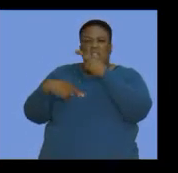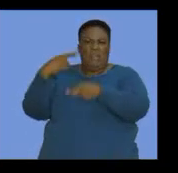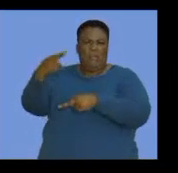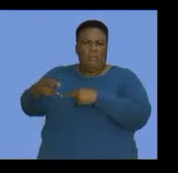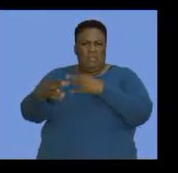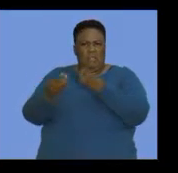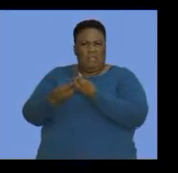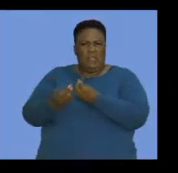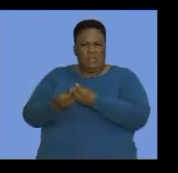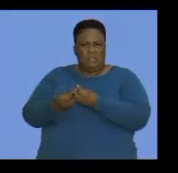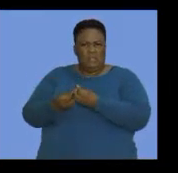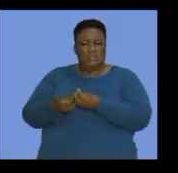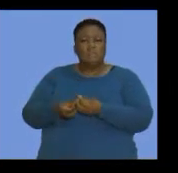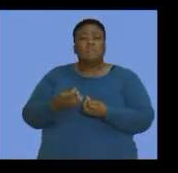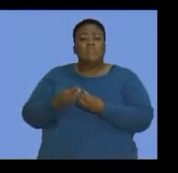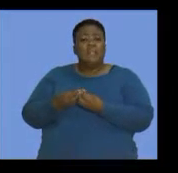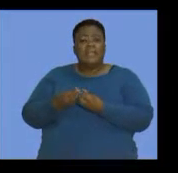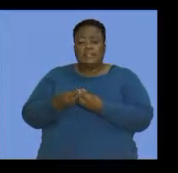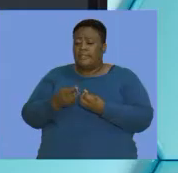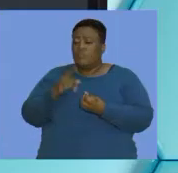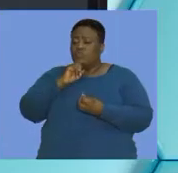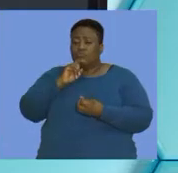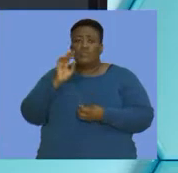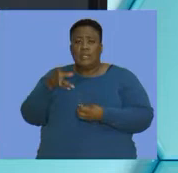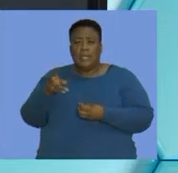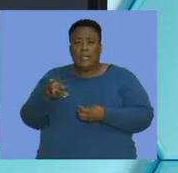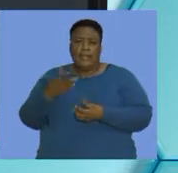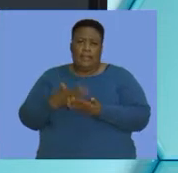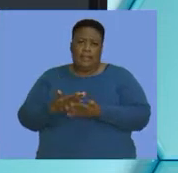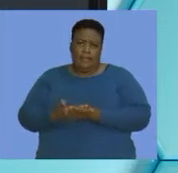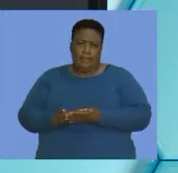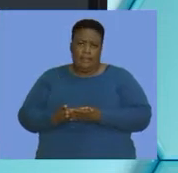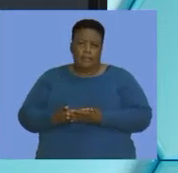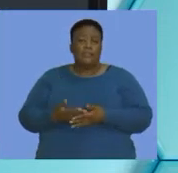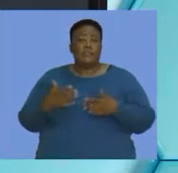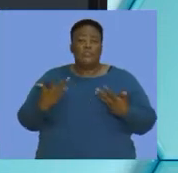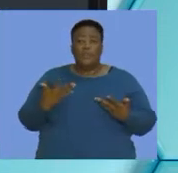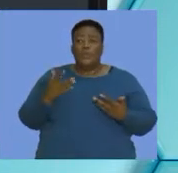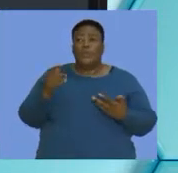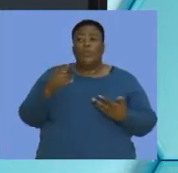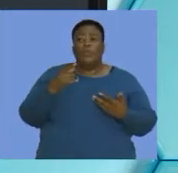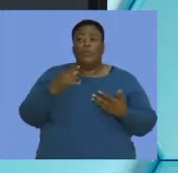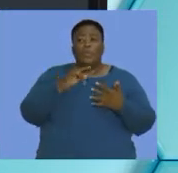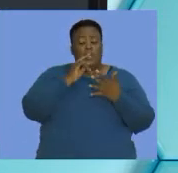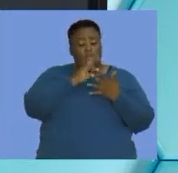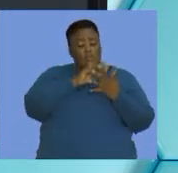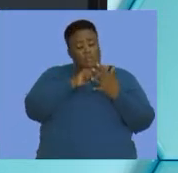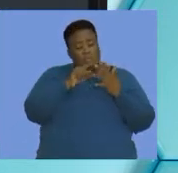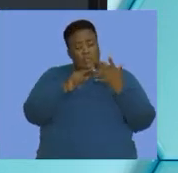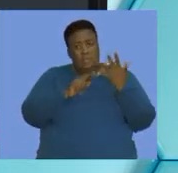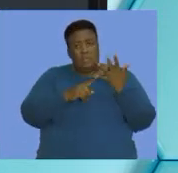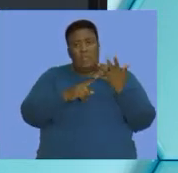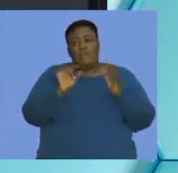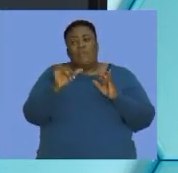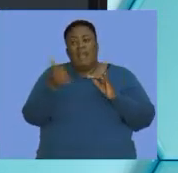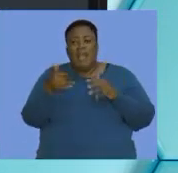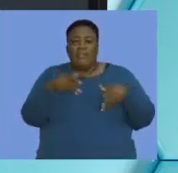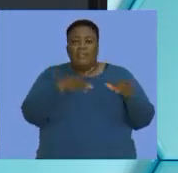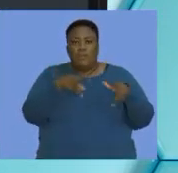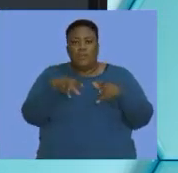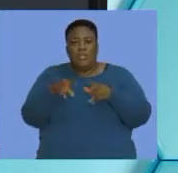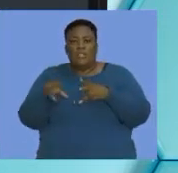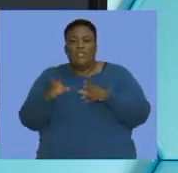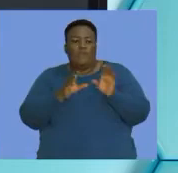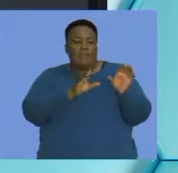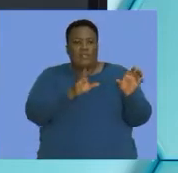is things that can be reused or repurposed. And so we're going to look at how other methods of